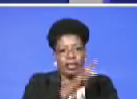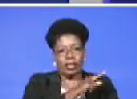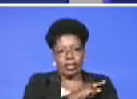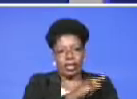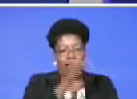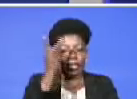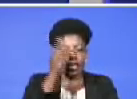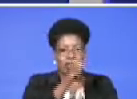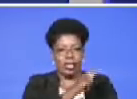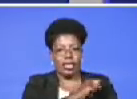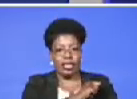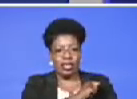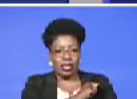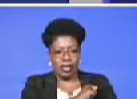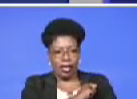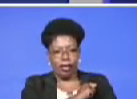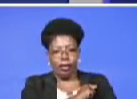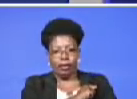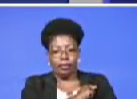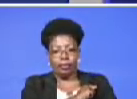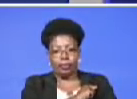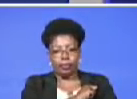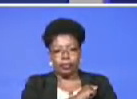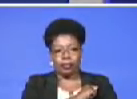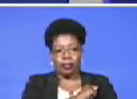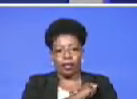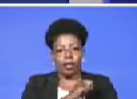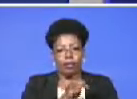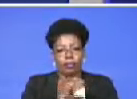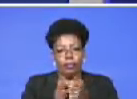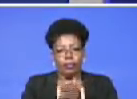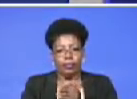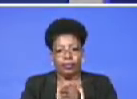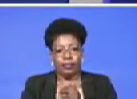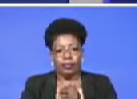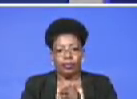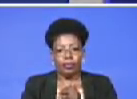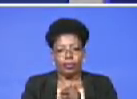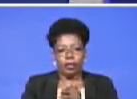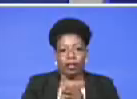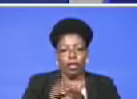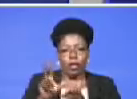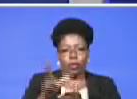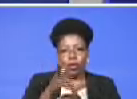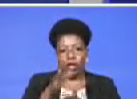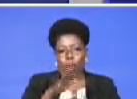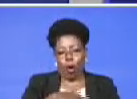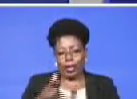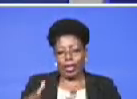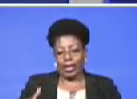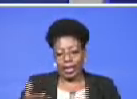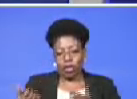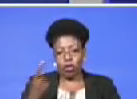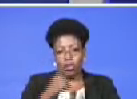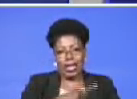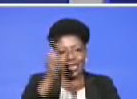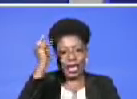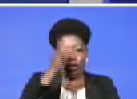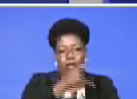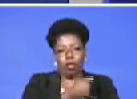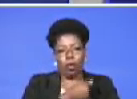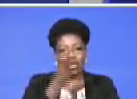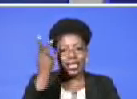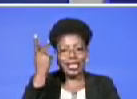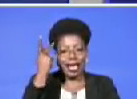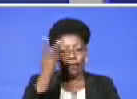combined for 1,995 pins and a 166 average. Trios on the lanes today, Tyrone Knowles, Kevin